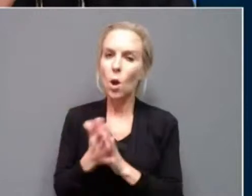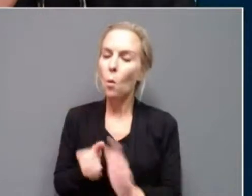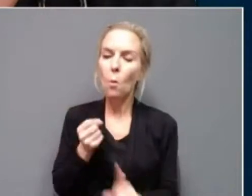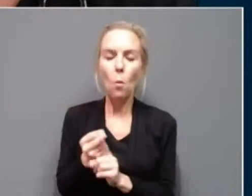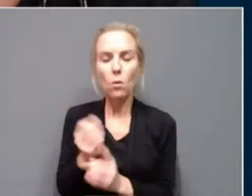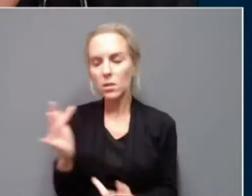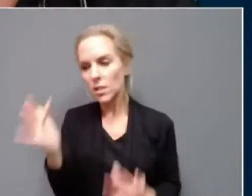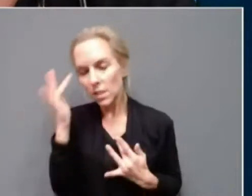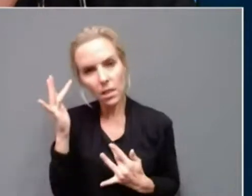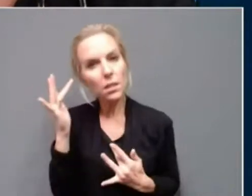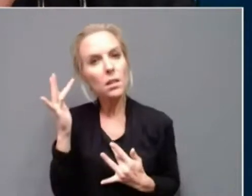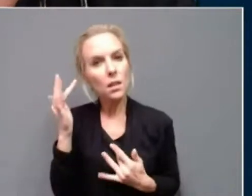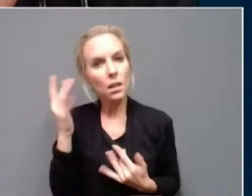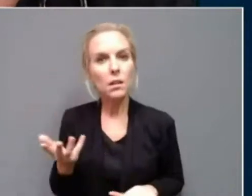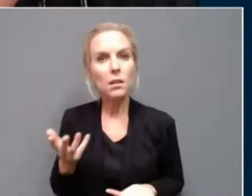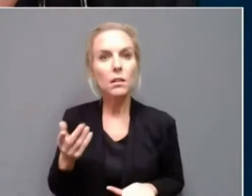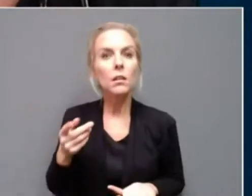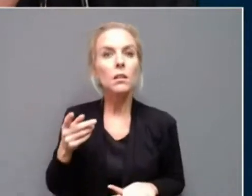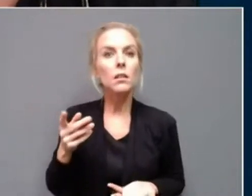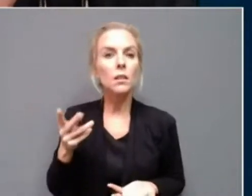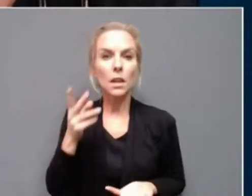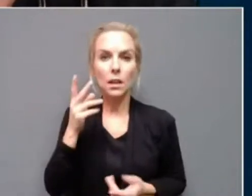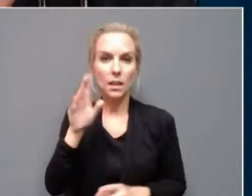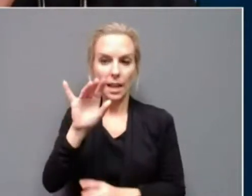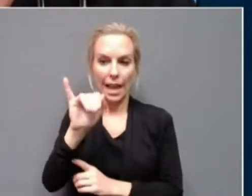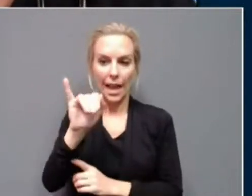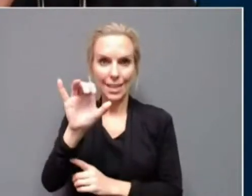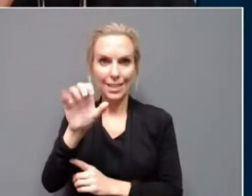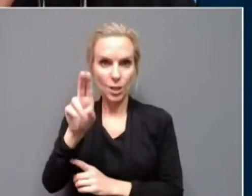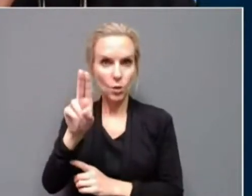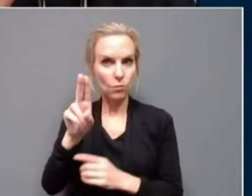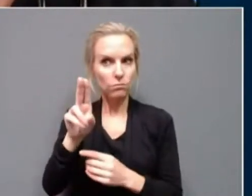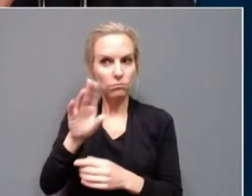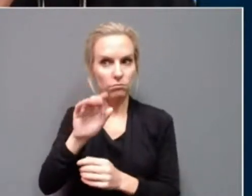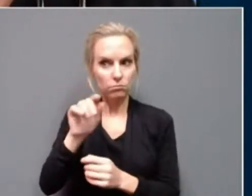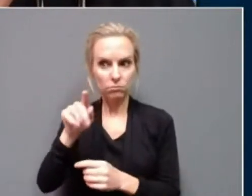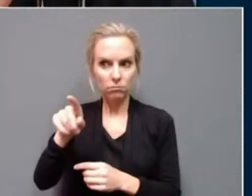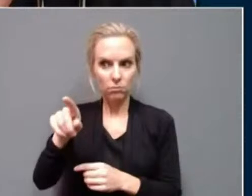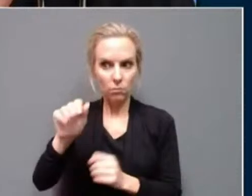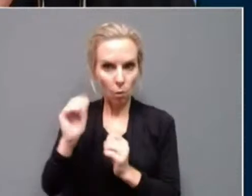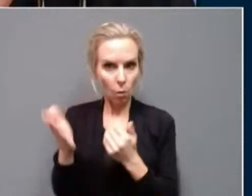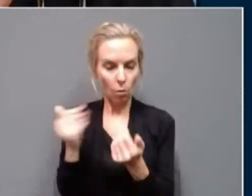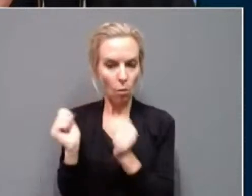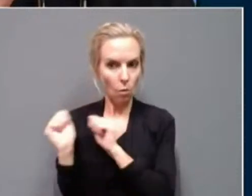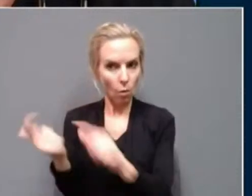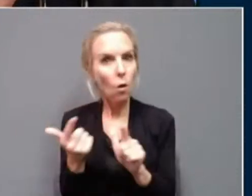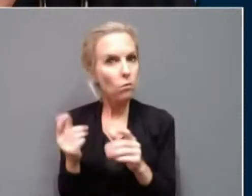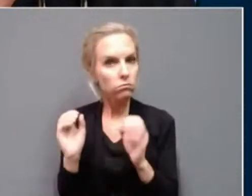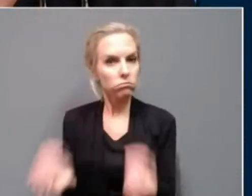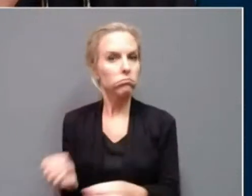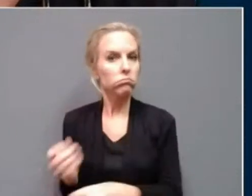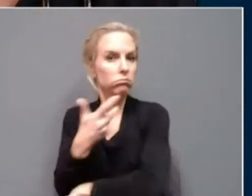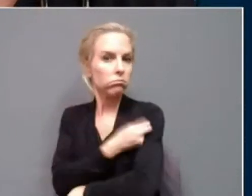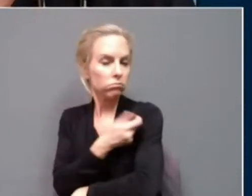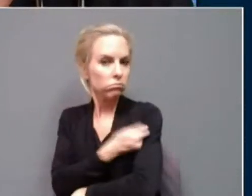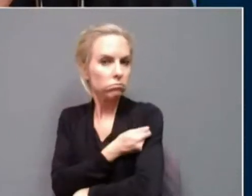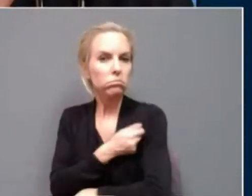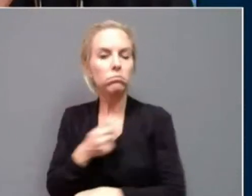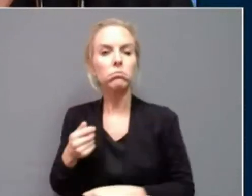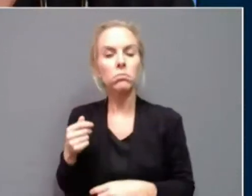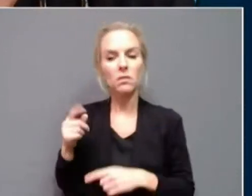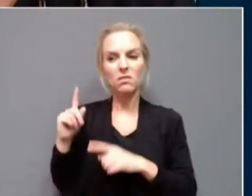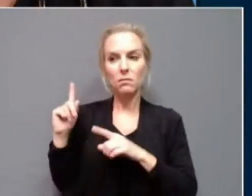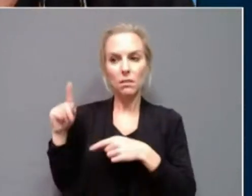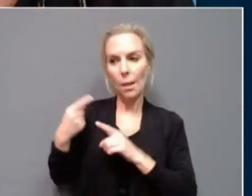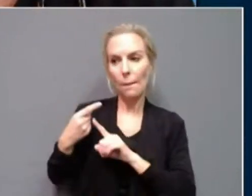Currently, all the patients in the COVID ICU are unvaccinated, and for the last month and a half or so, with